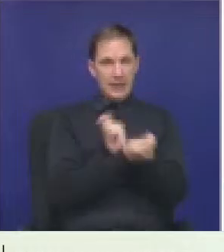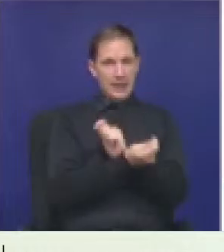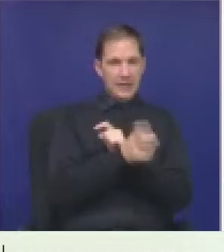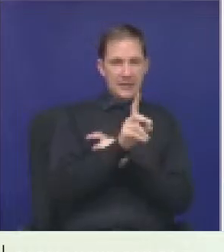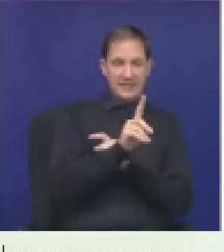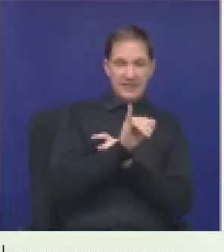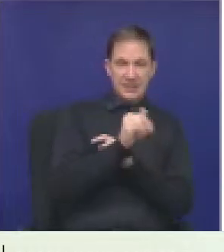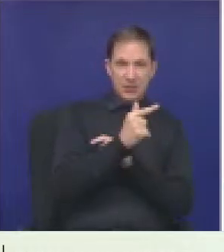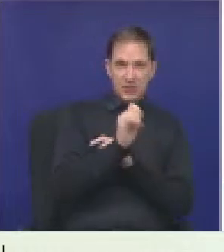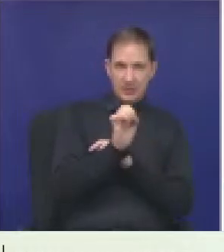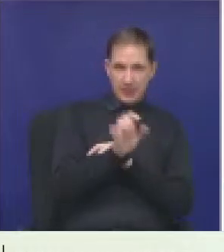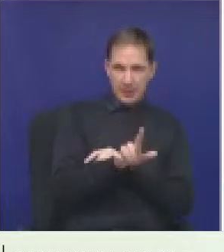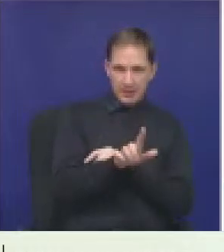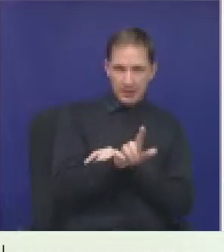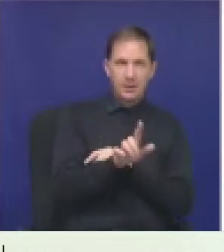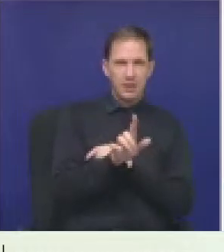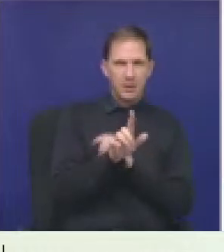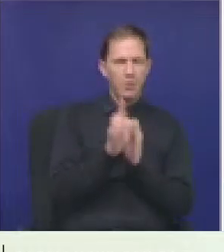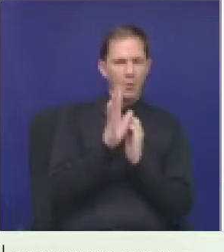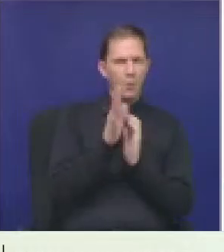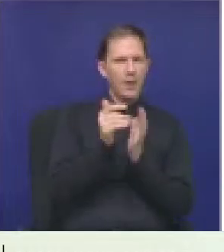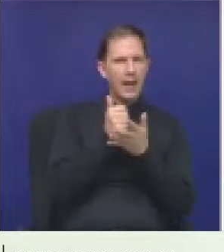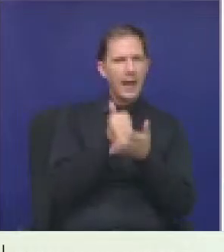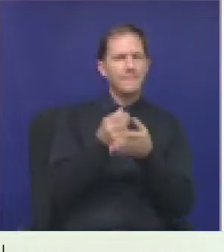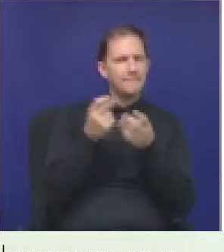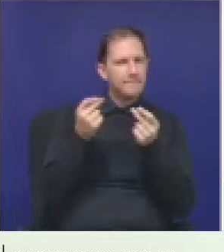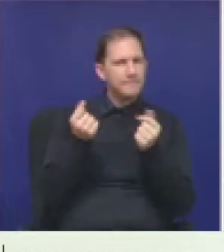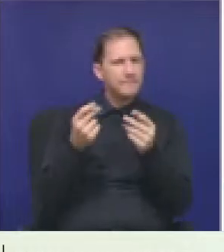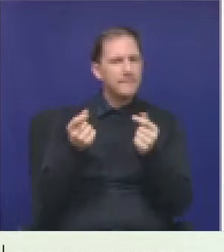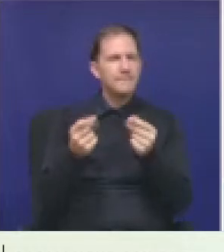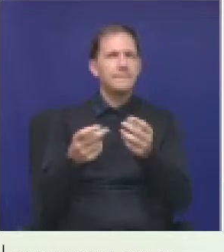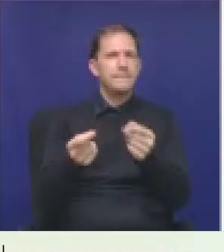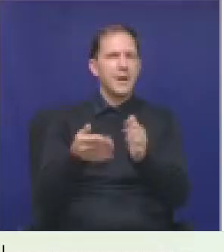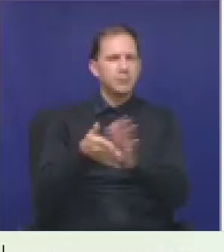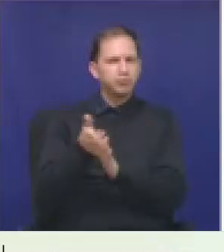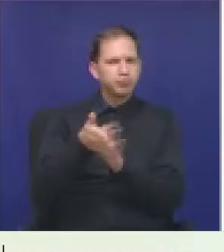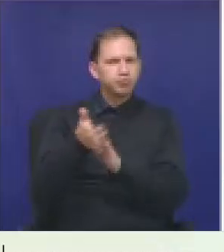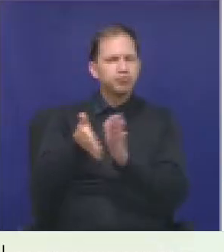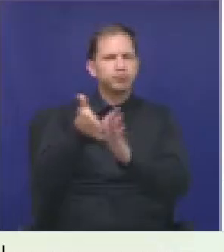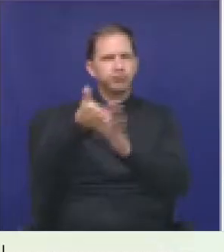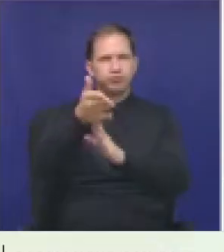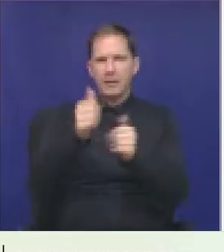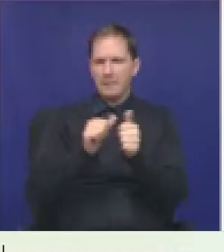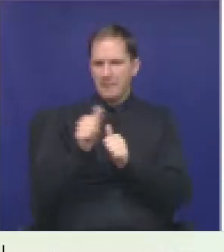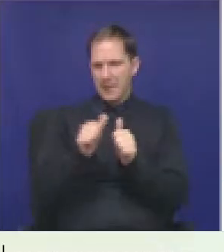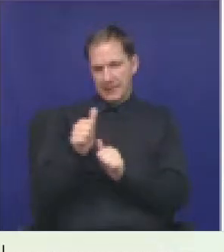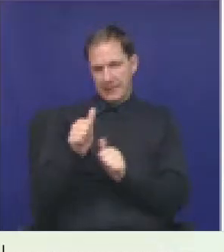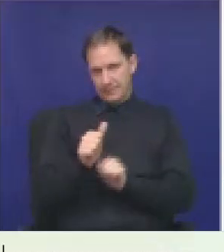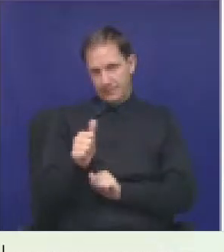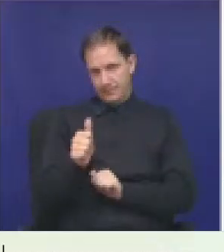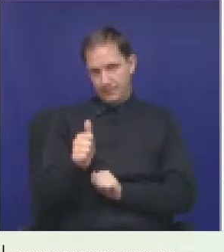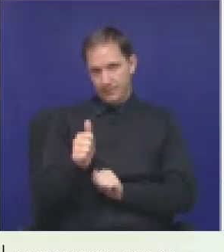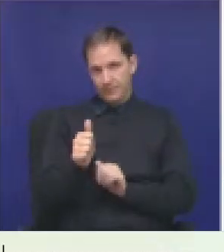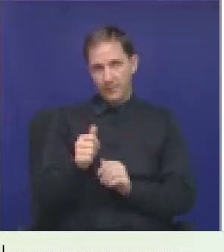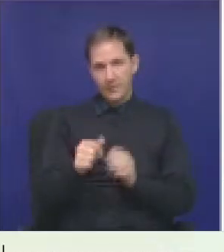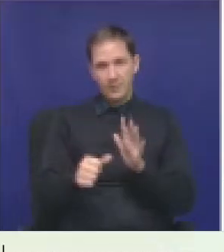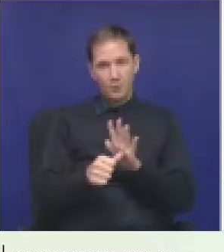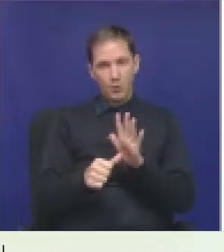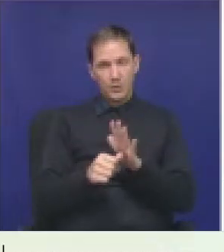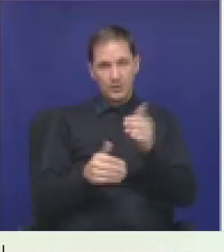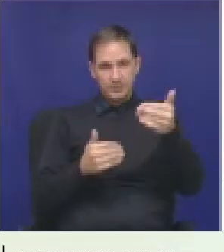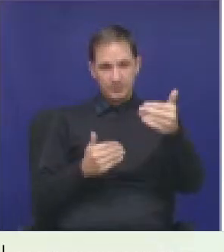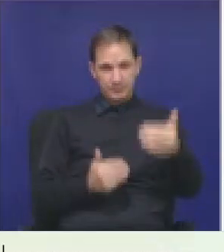is designed to streamline survey operations, making it more efficient and user-friendly. Key initiatives over the medium term